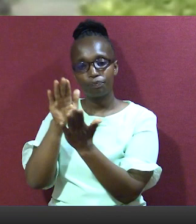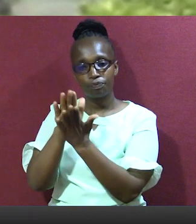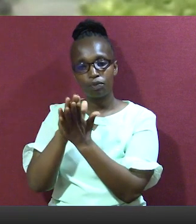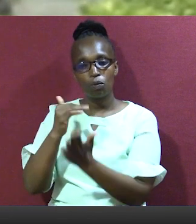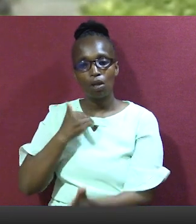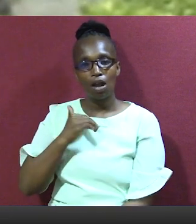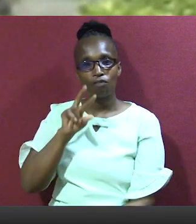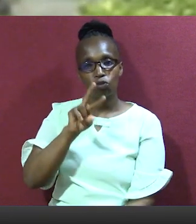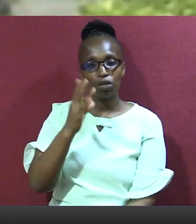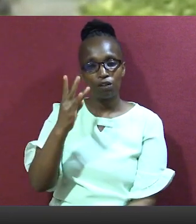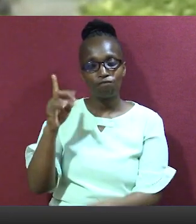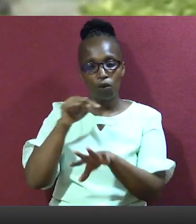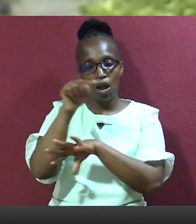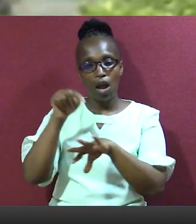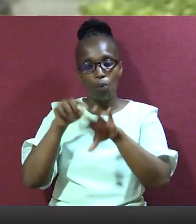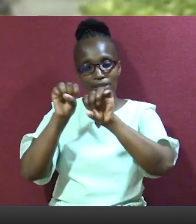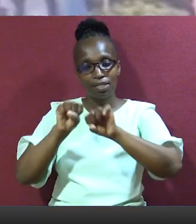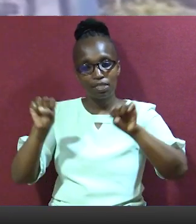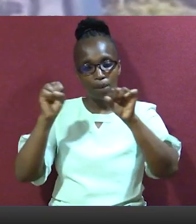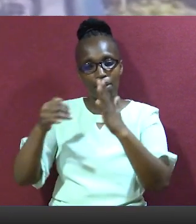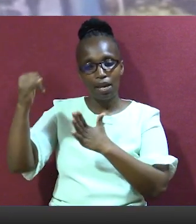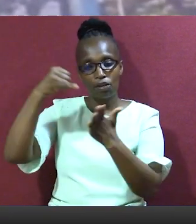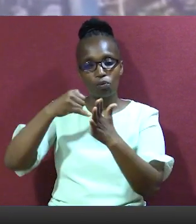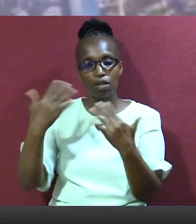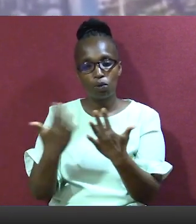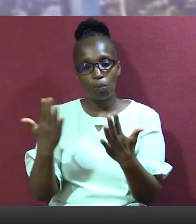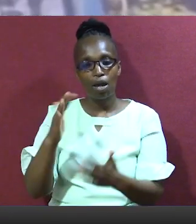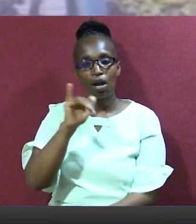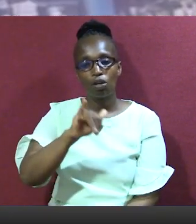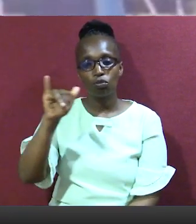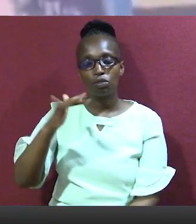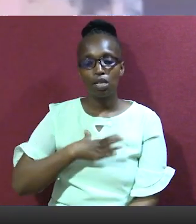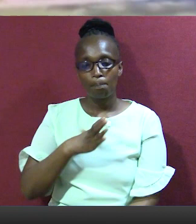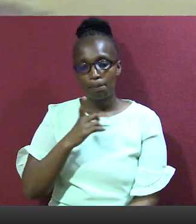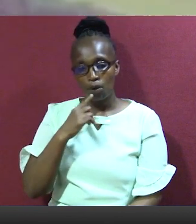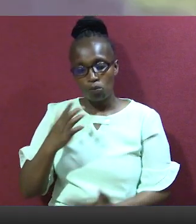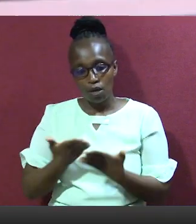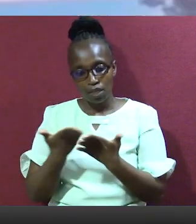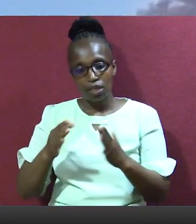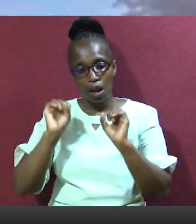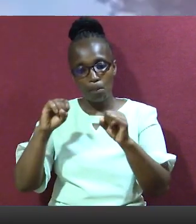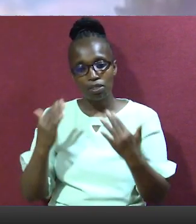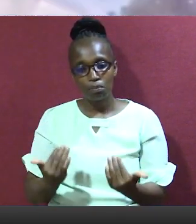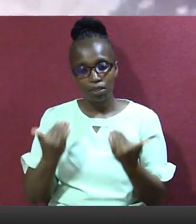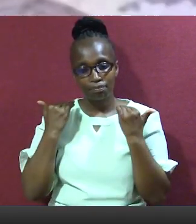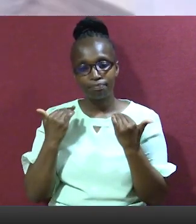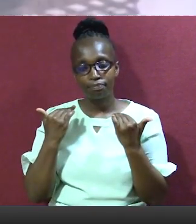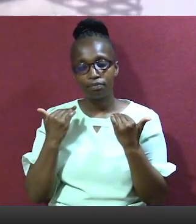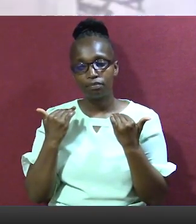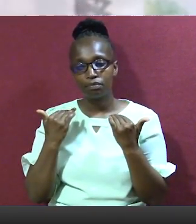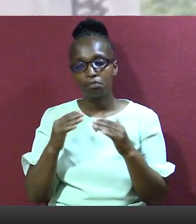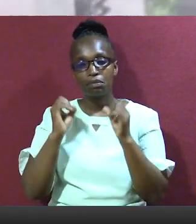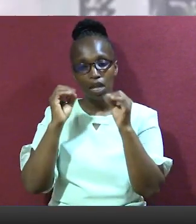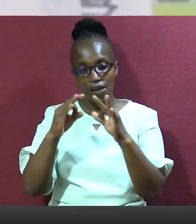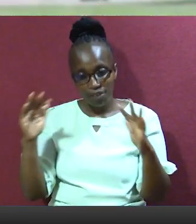wholesome house where you can stop na kuna 24-hour system, including pali wale wako huko ndani wanaweza lala, so